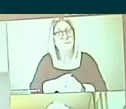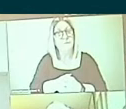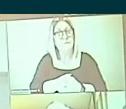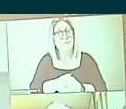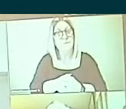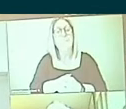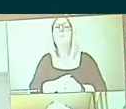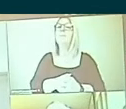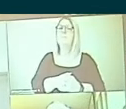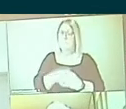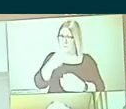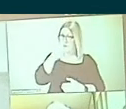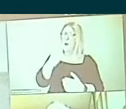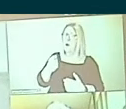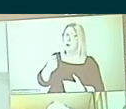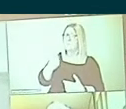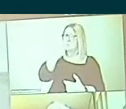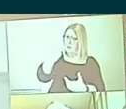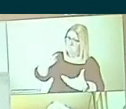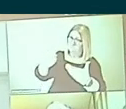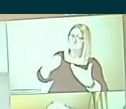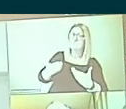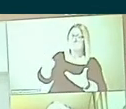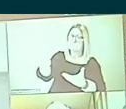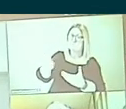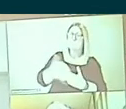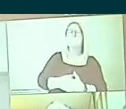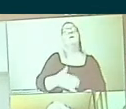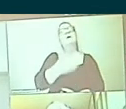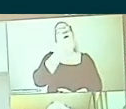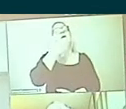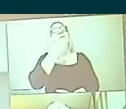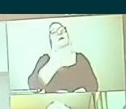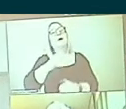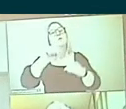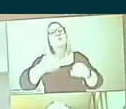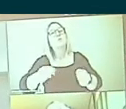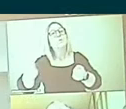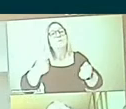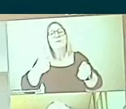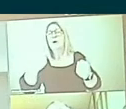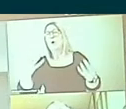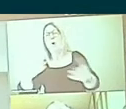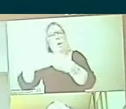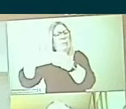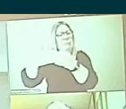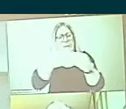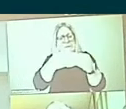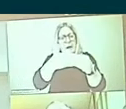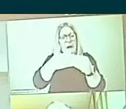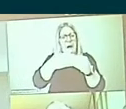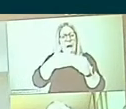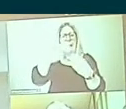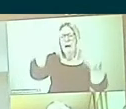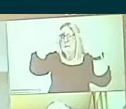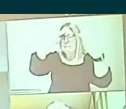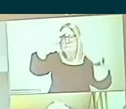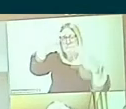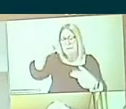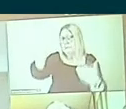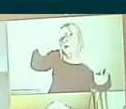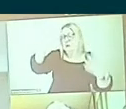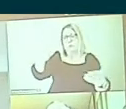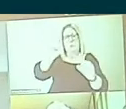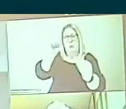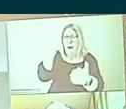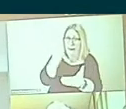Yes, I believe so. Yeah. Okay, thank you, convener or leader. I'm not entirely sure what you are at the moment. I'd